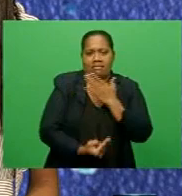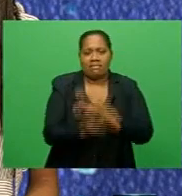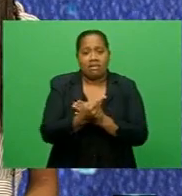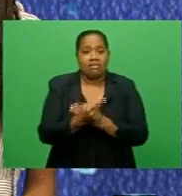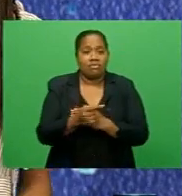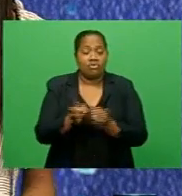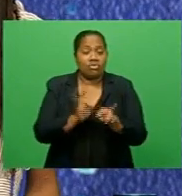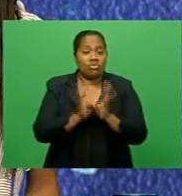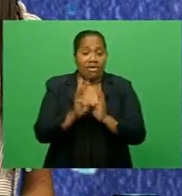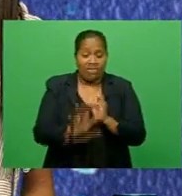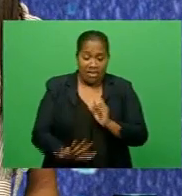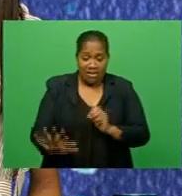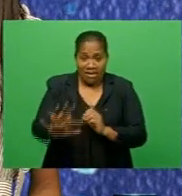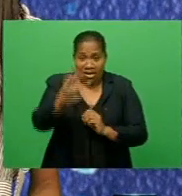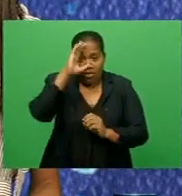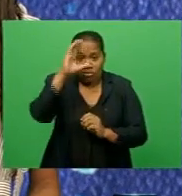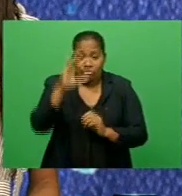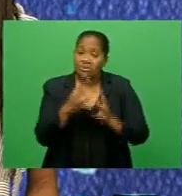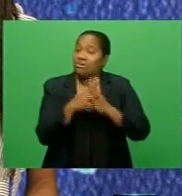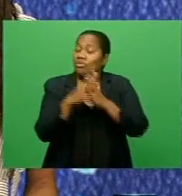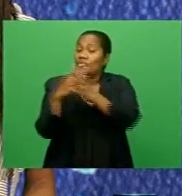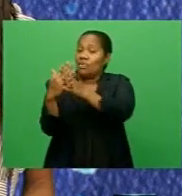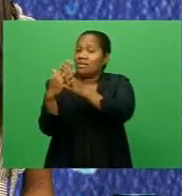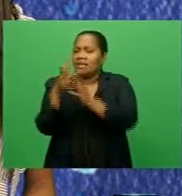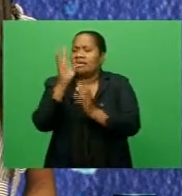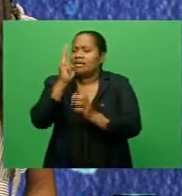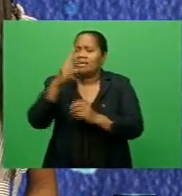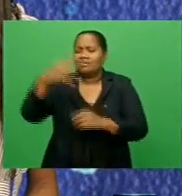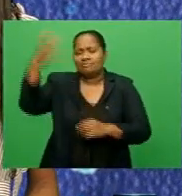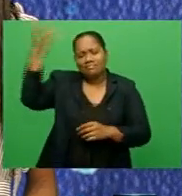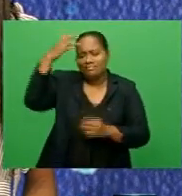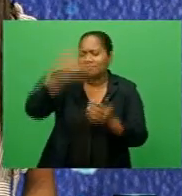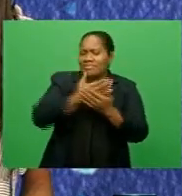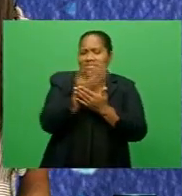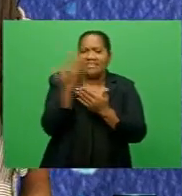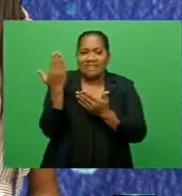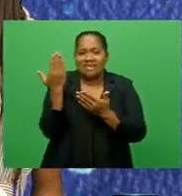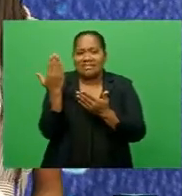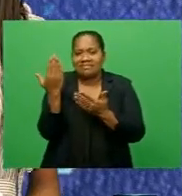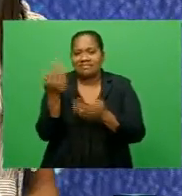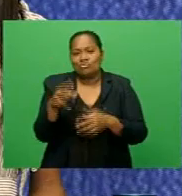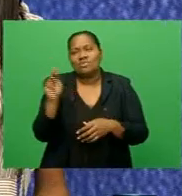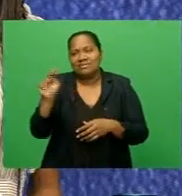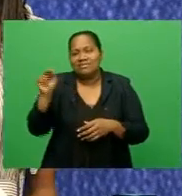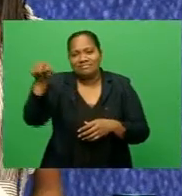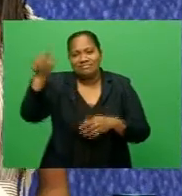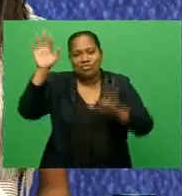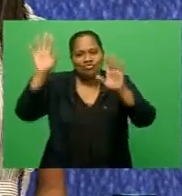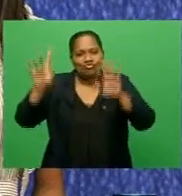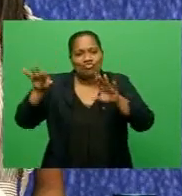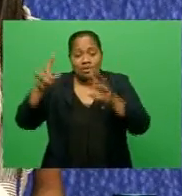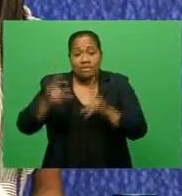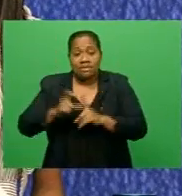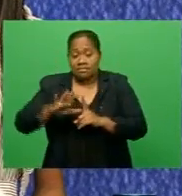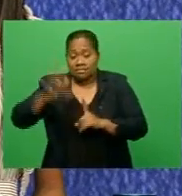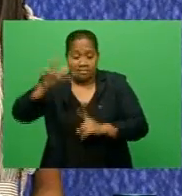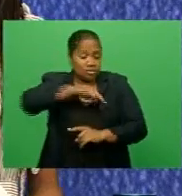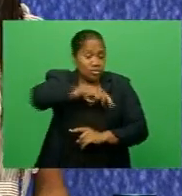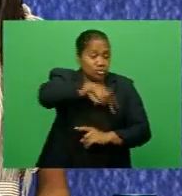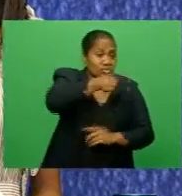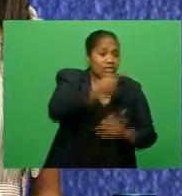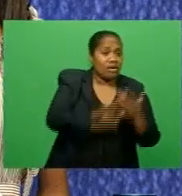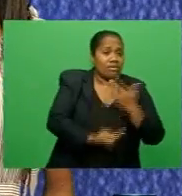country, in the west, again a sunny day and as usual, in need of rain. Eastwards from Pekhaba to